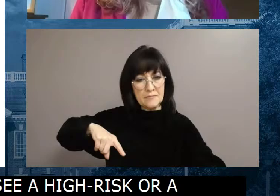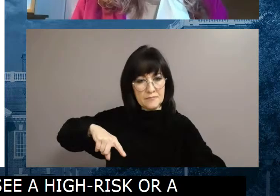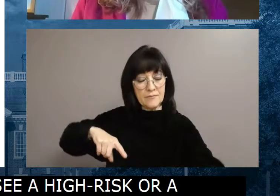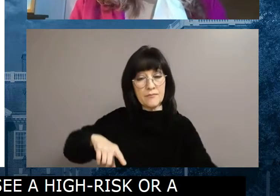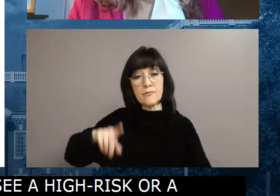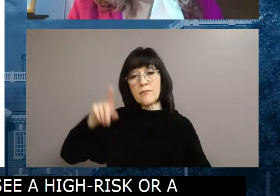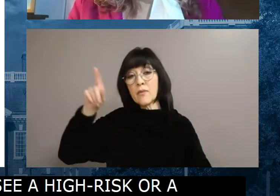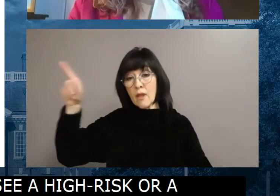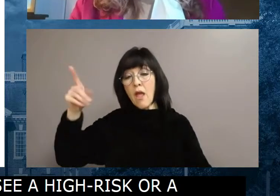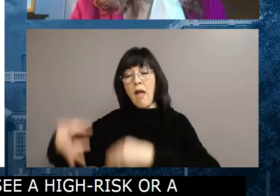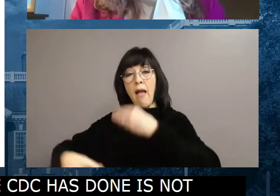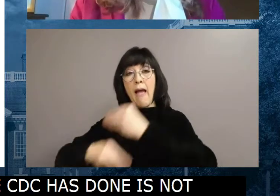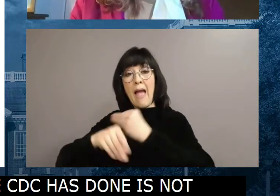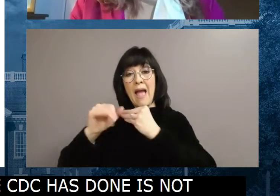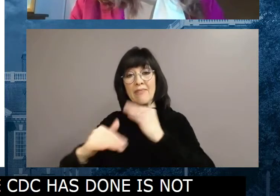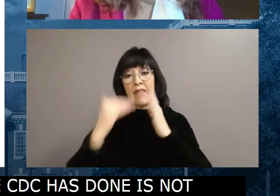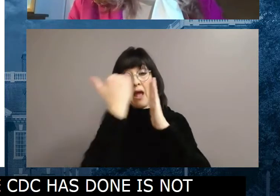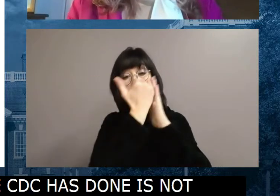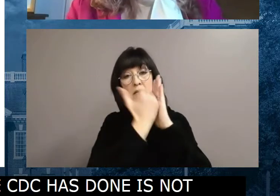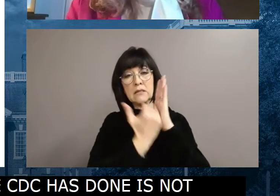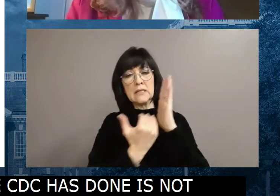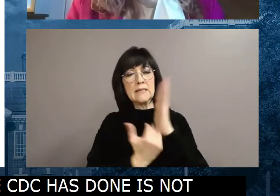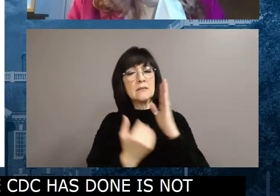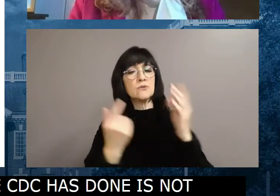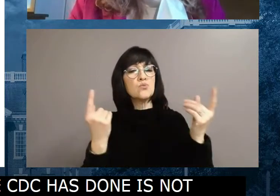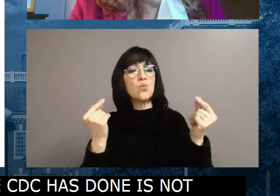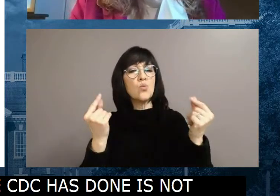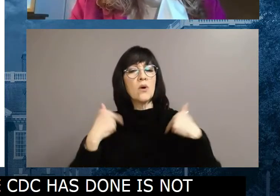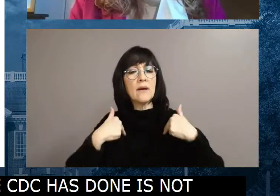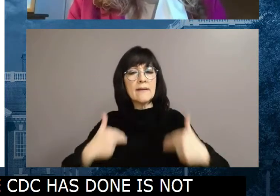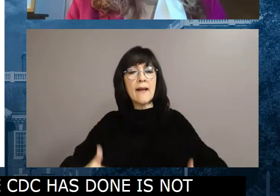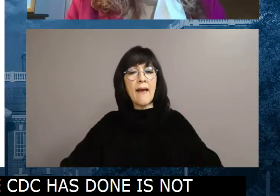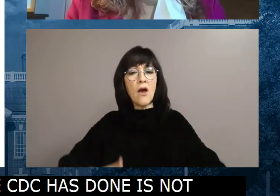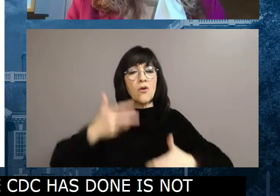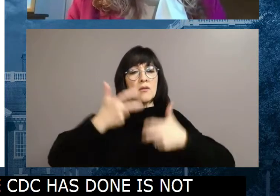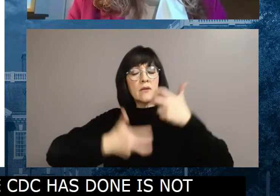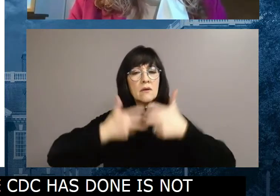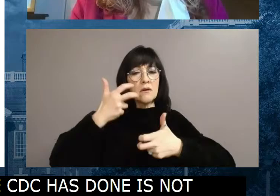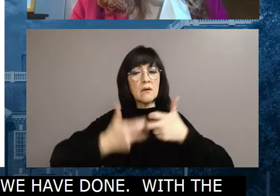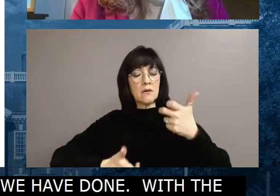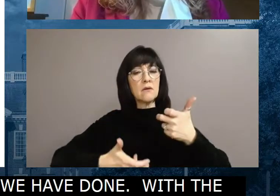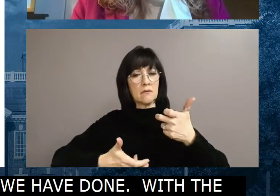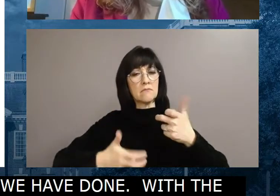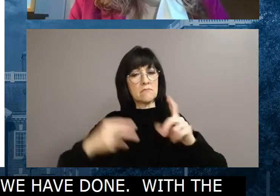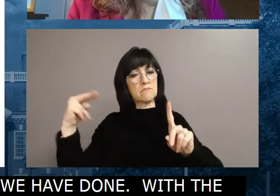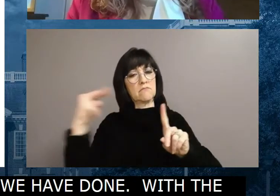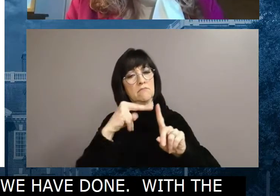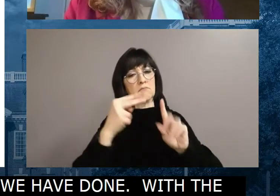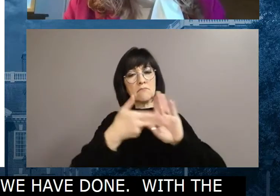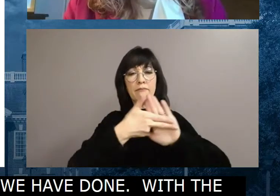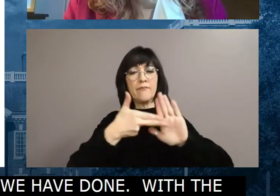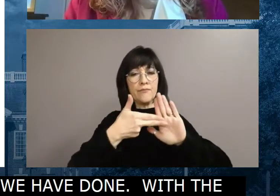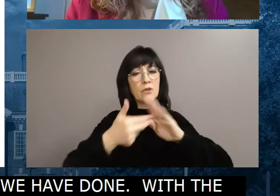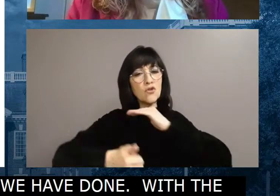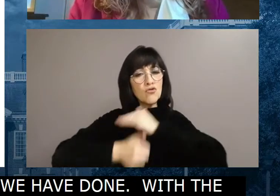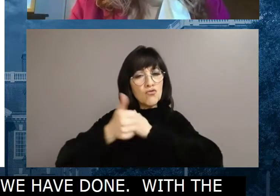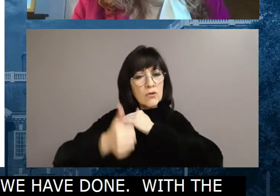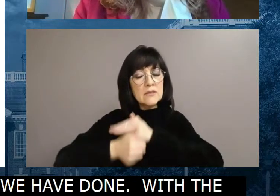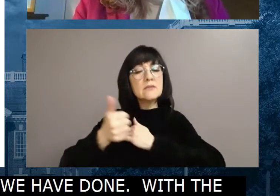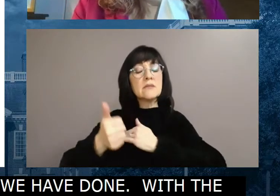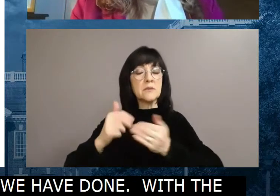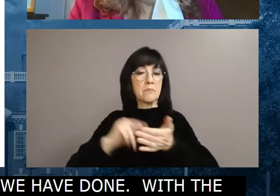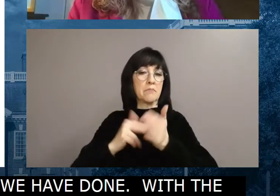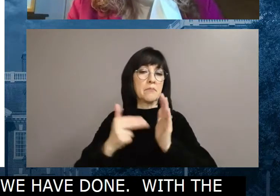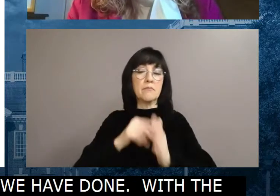use disorder to the list of risk conditions, which we very much agree with, based on newest science that shows those